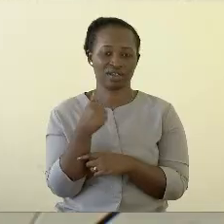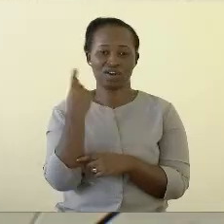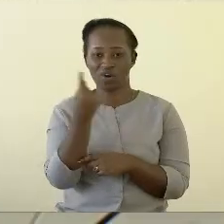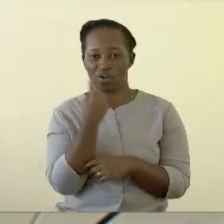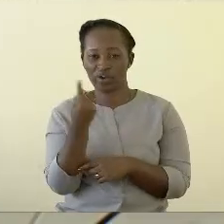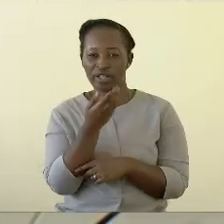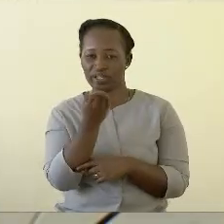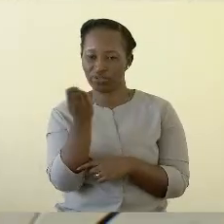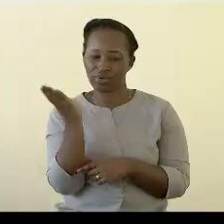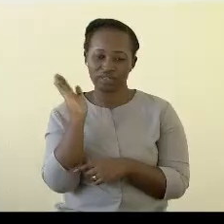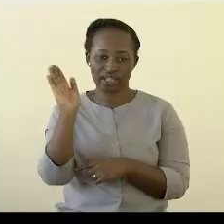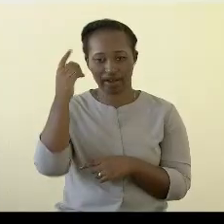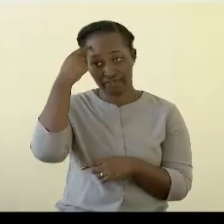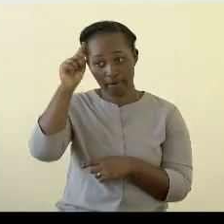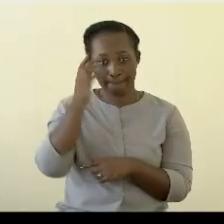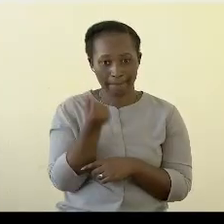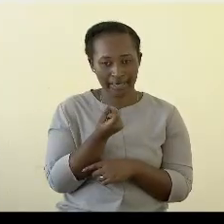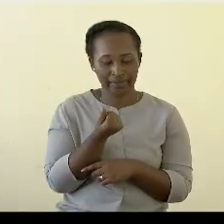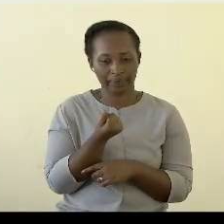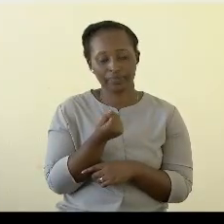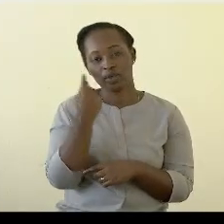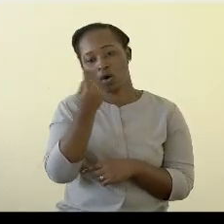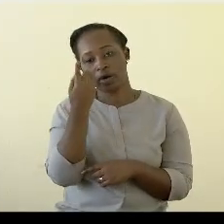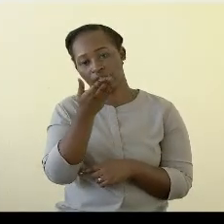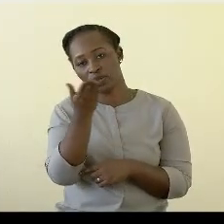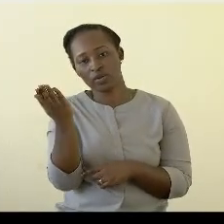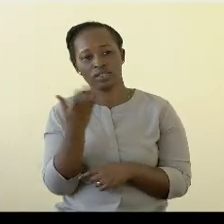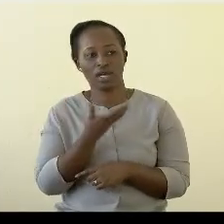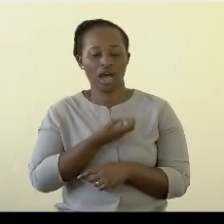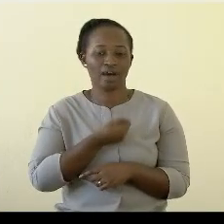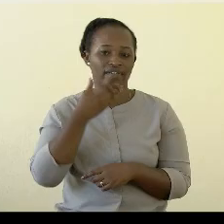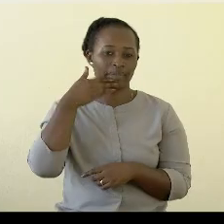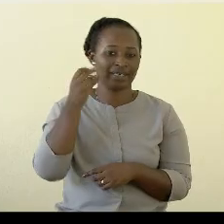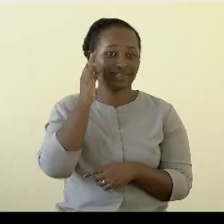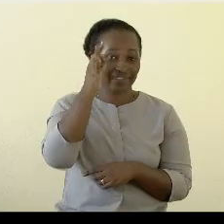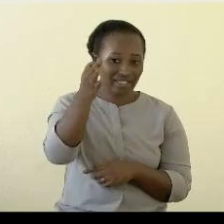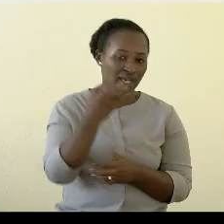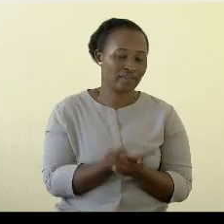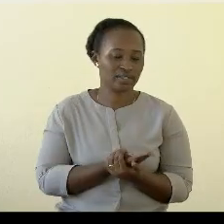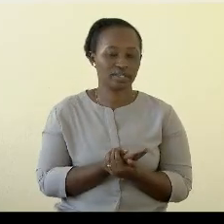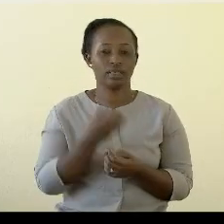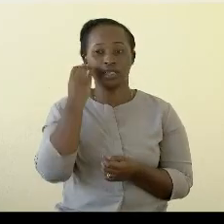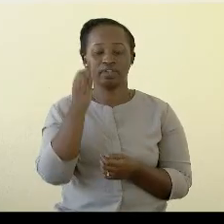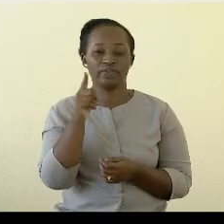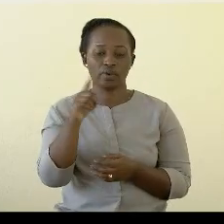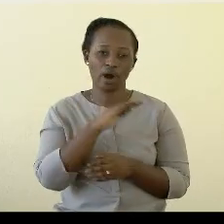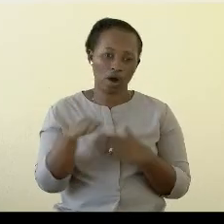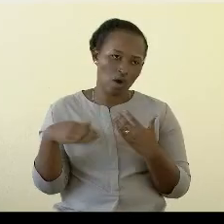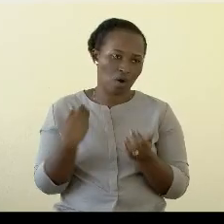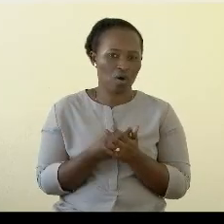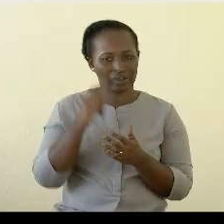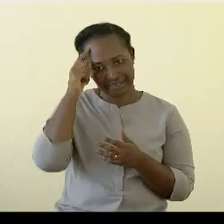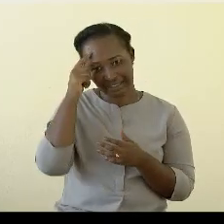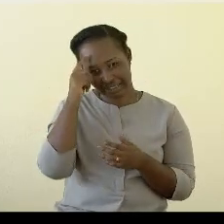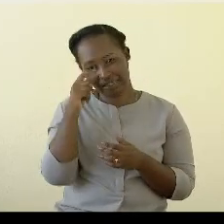only those that have the money, only those that have the best features. If you're all dogs that are